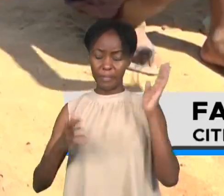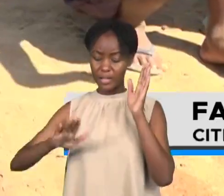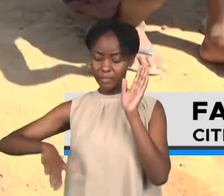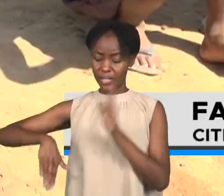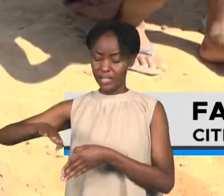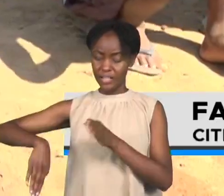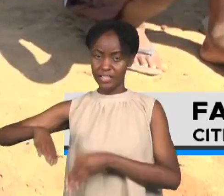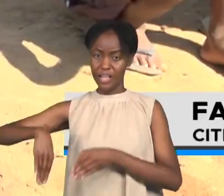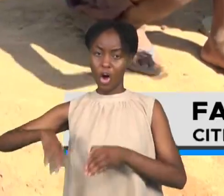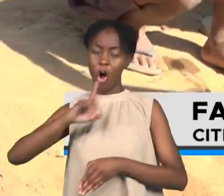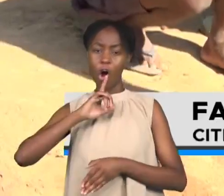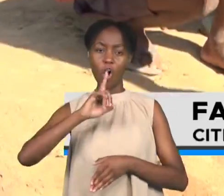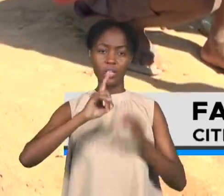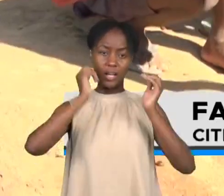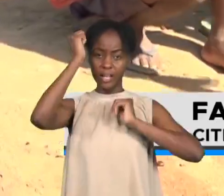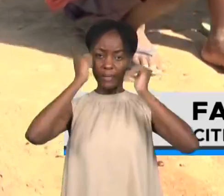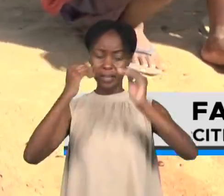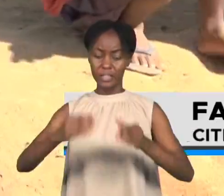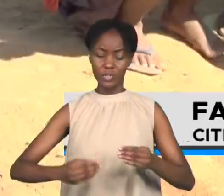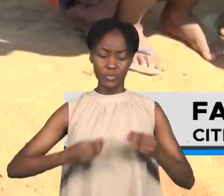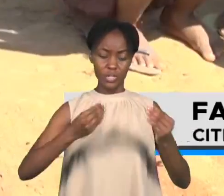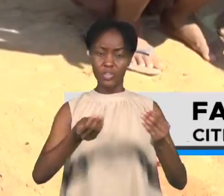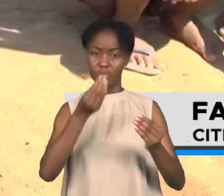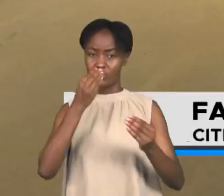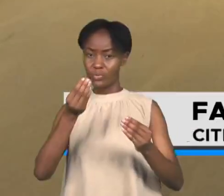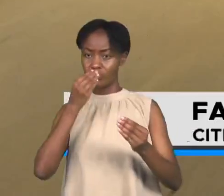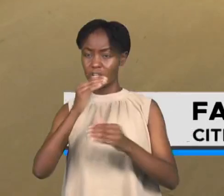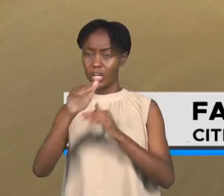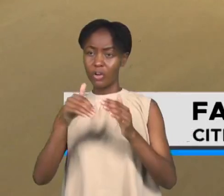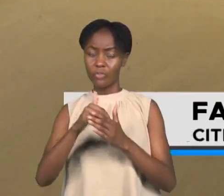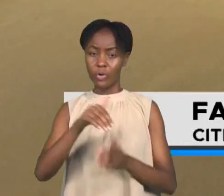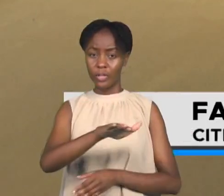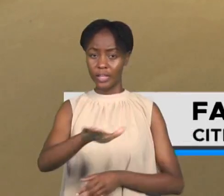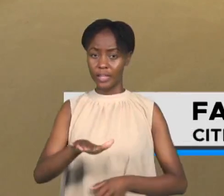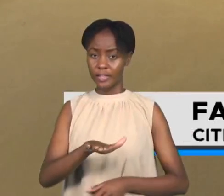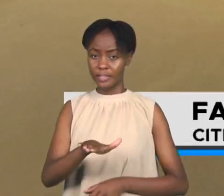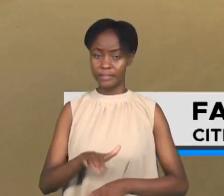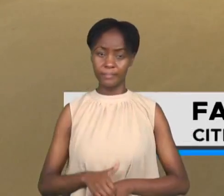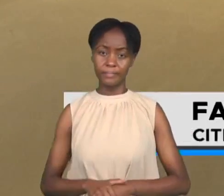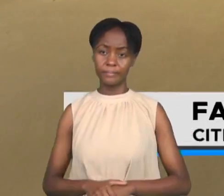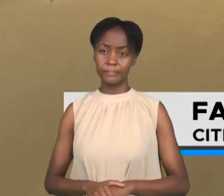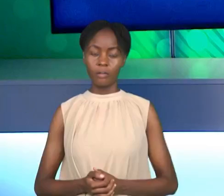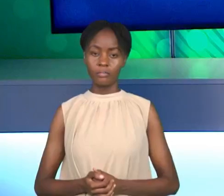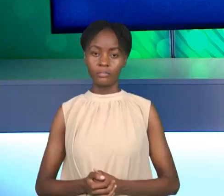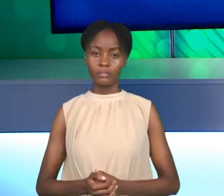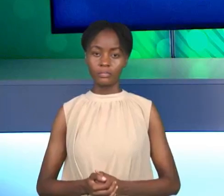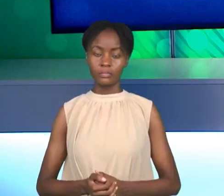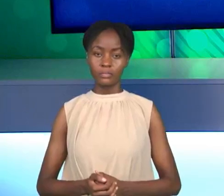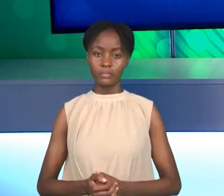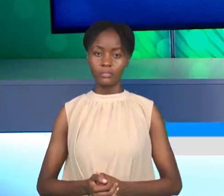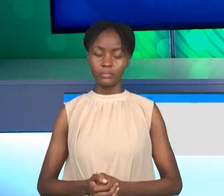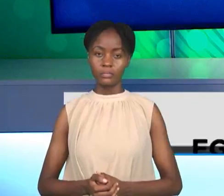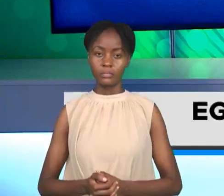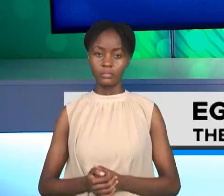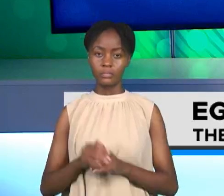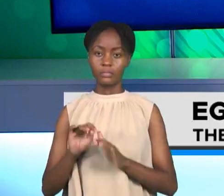deployed the military to distribute food and first aid in the area. Joy Maureen, Switch TV. Right,